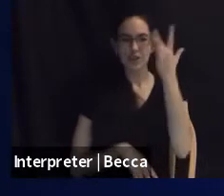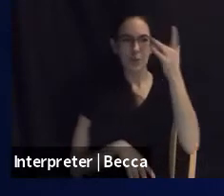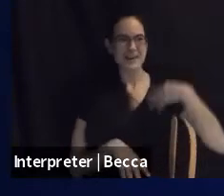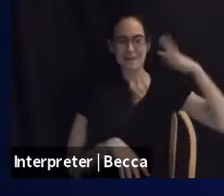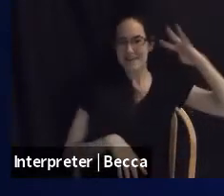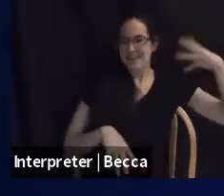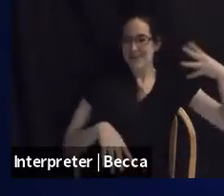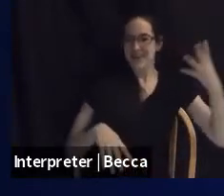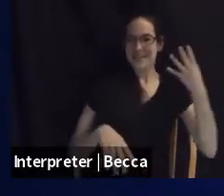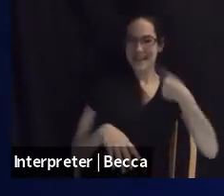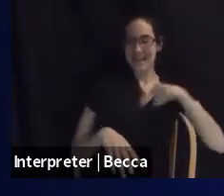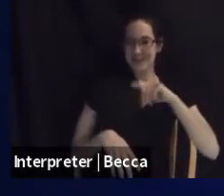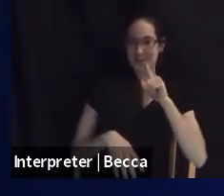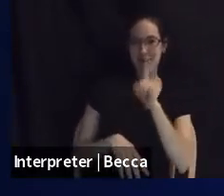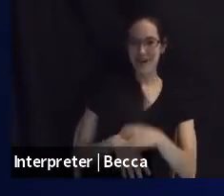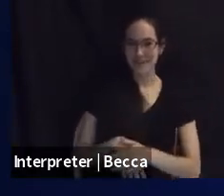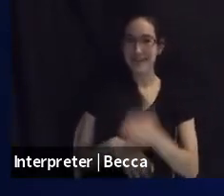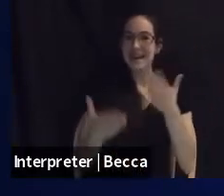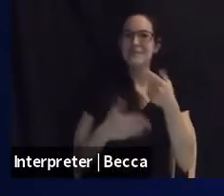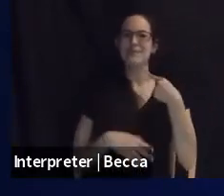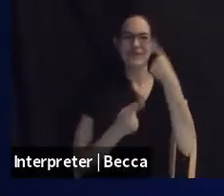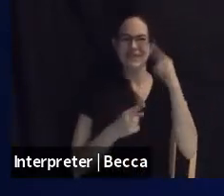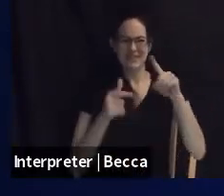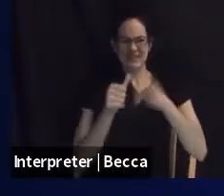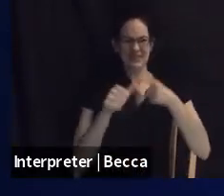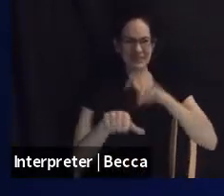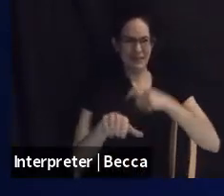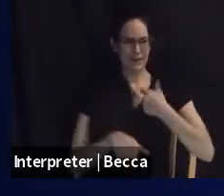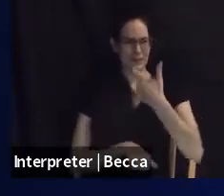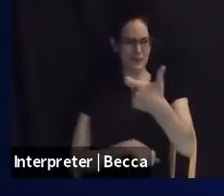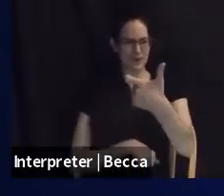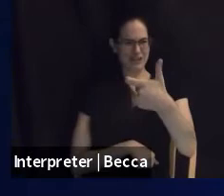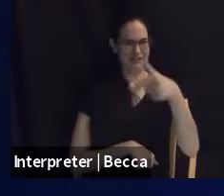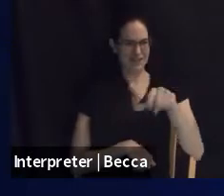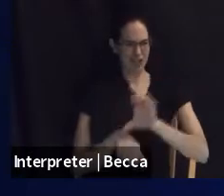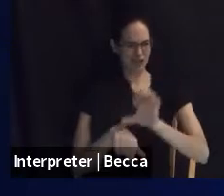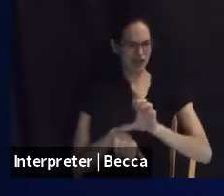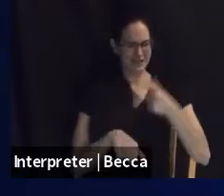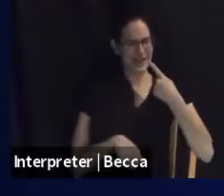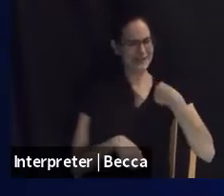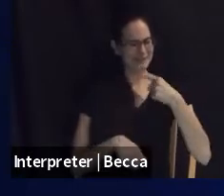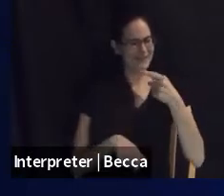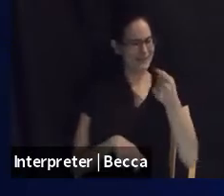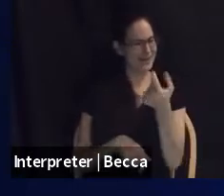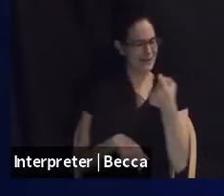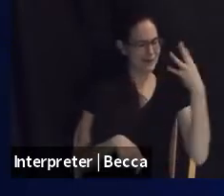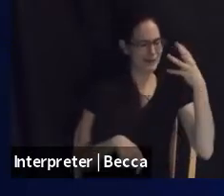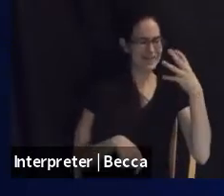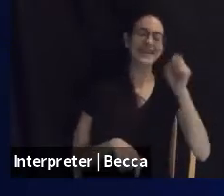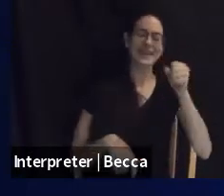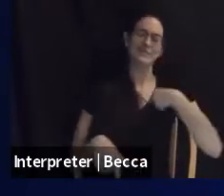we are? And you might be thinking, if this is your first time checking out Gateway, these people are a little nuts. Yeah, we actually are, but we can embrace that. It's